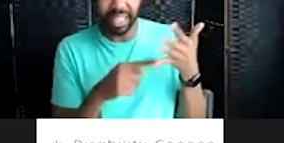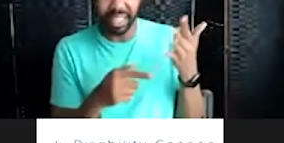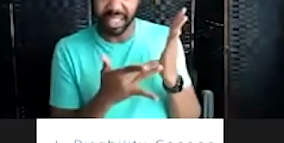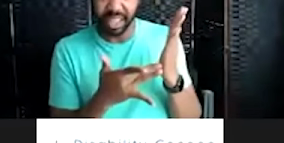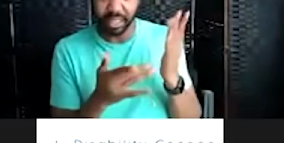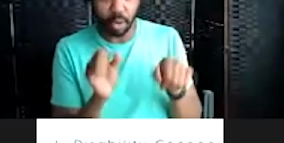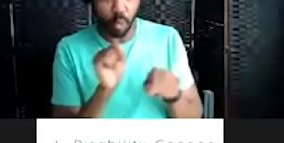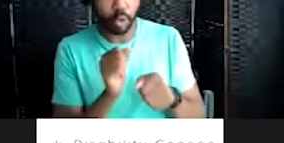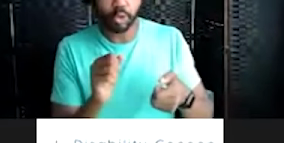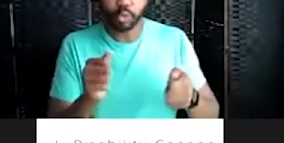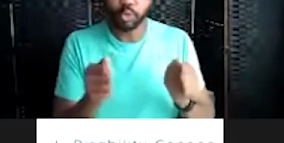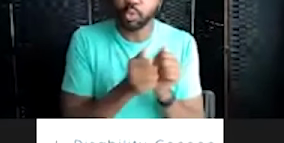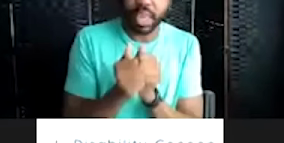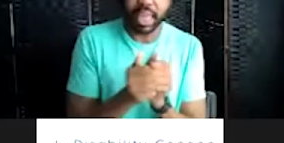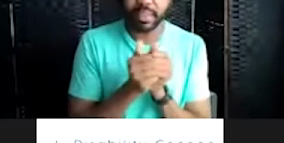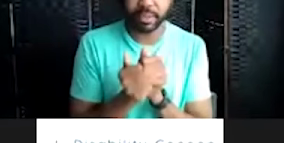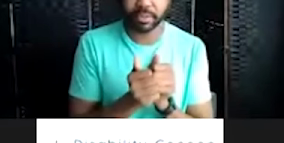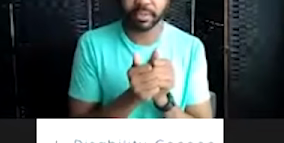and